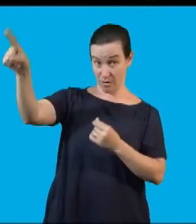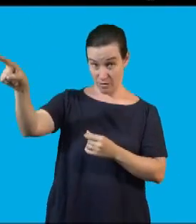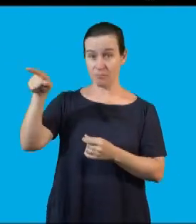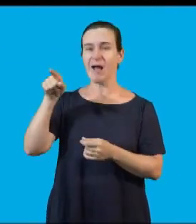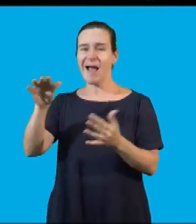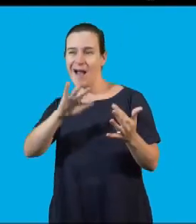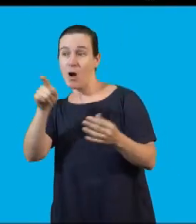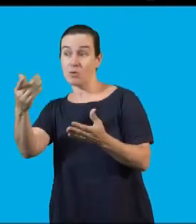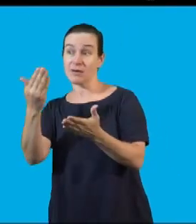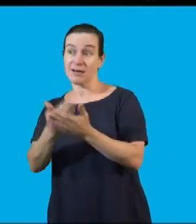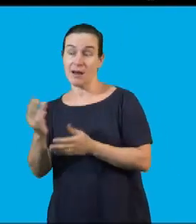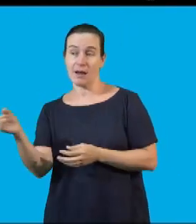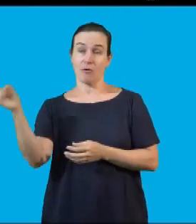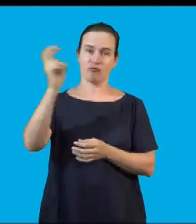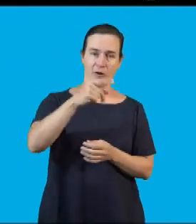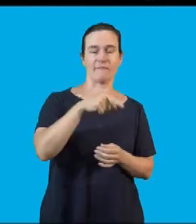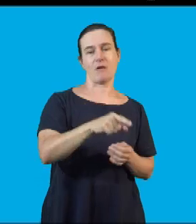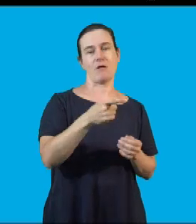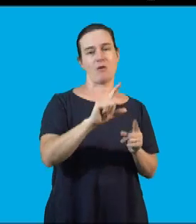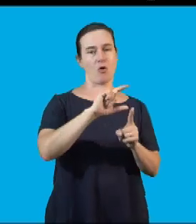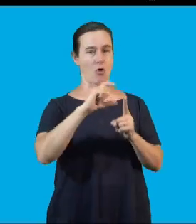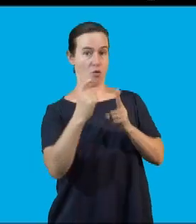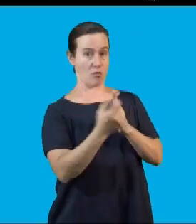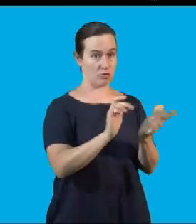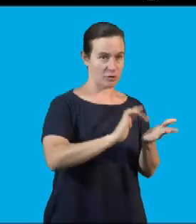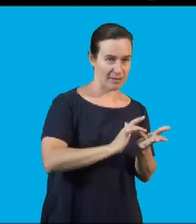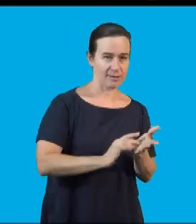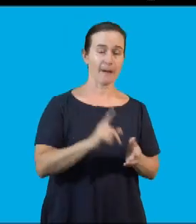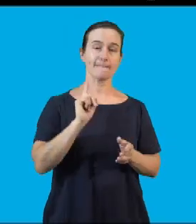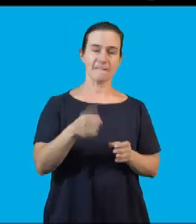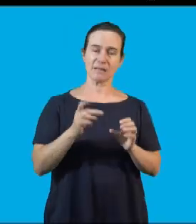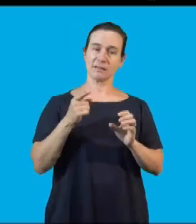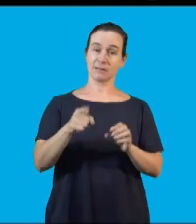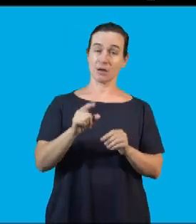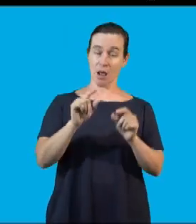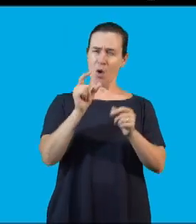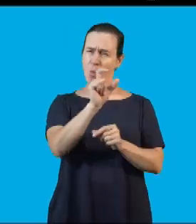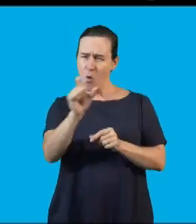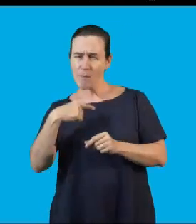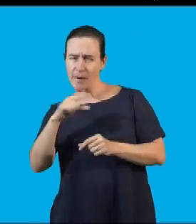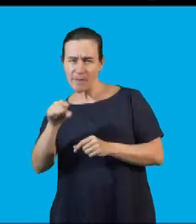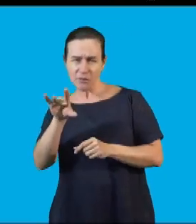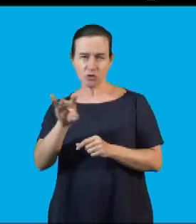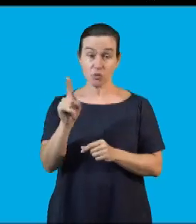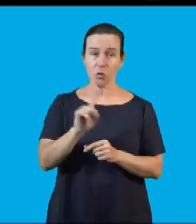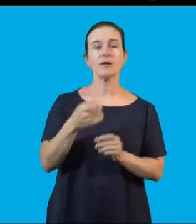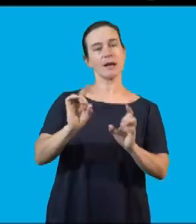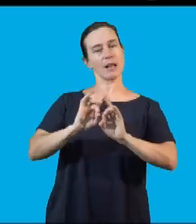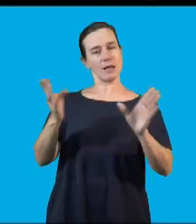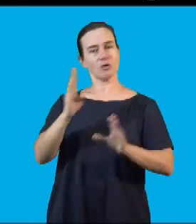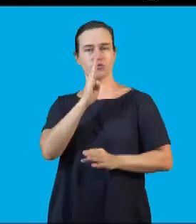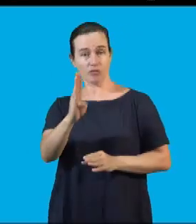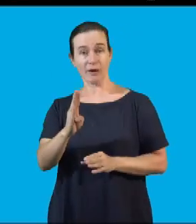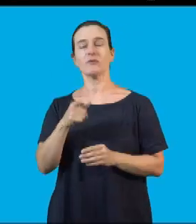to reach the cultural center easily. The register must be clear and straightforward with a helpful